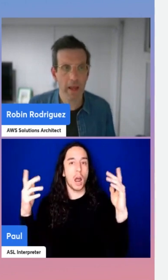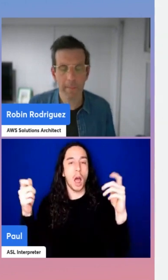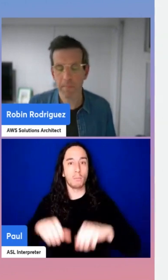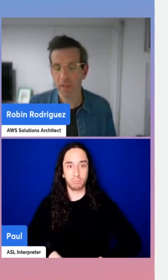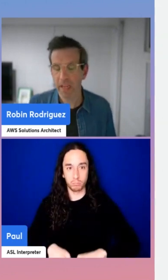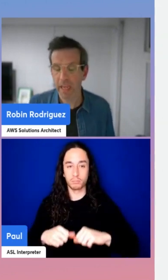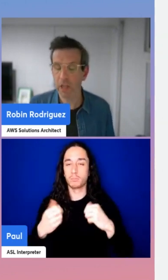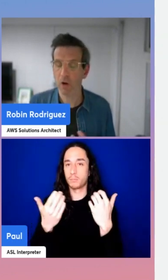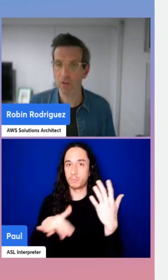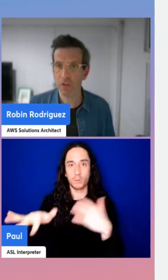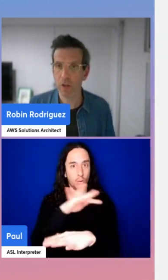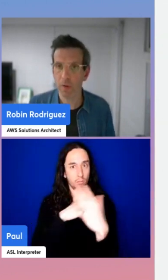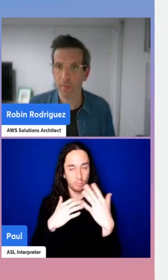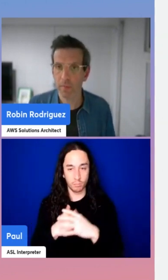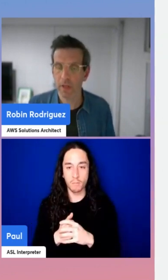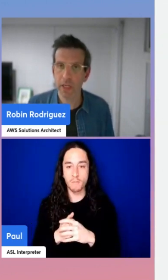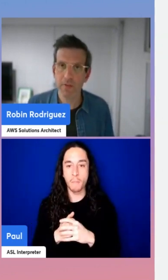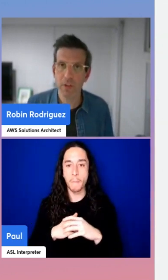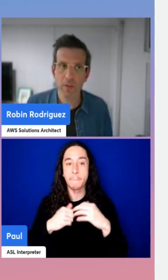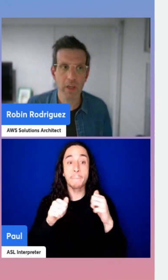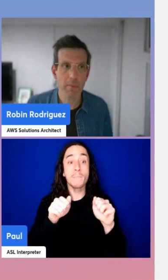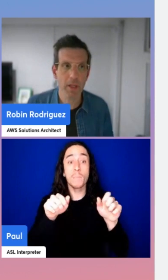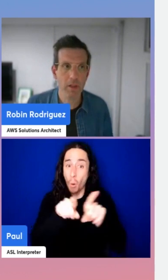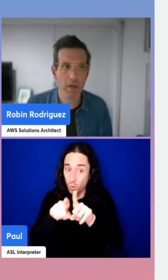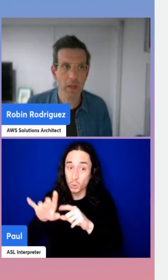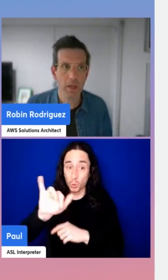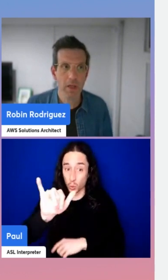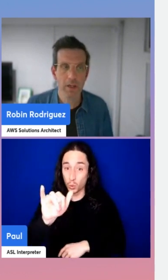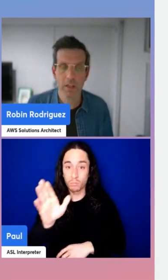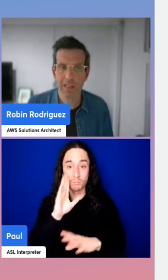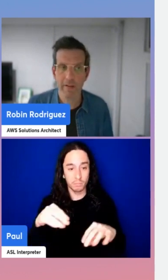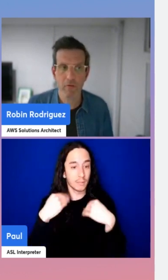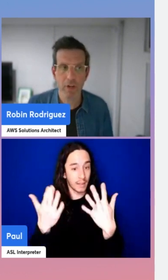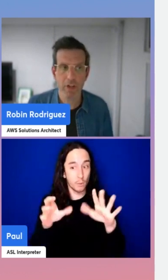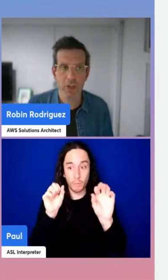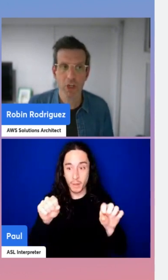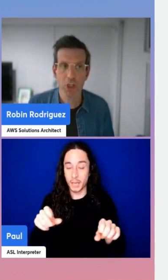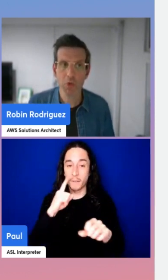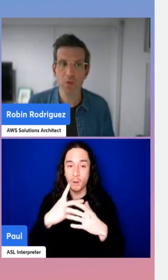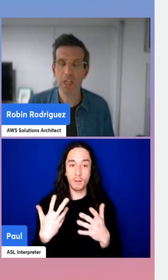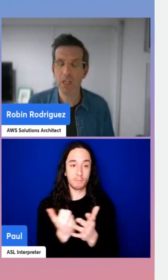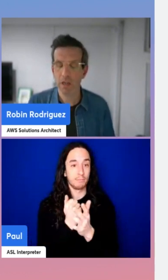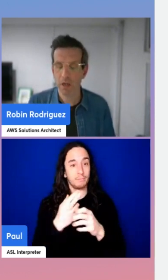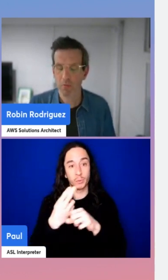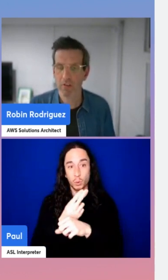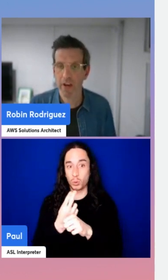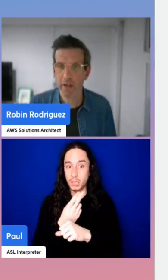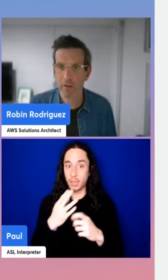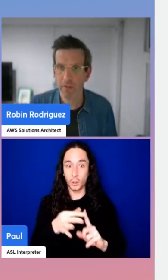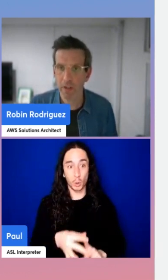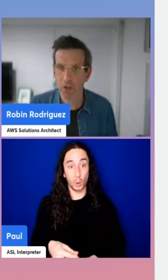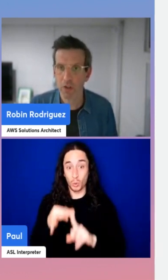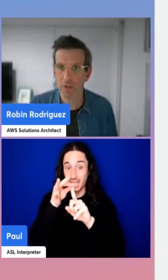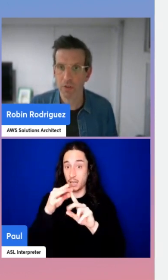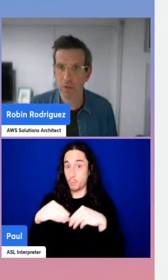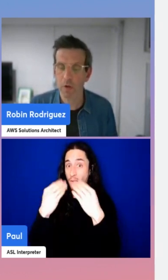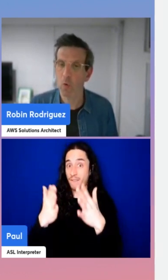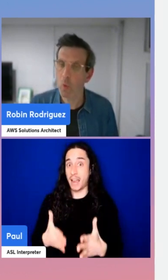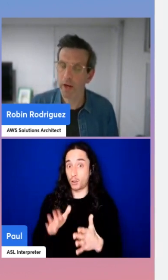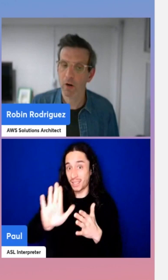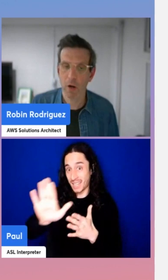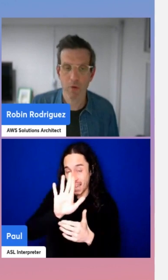board. It also gives you the ability to leverage unique provider